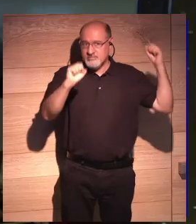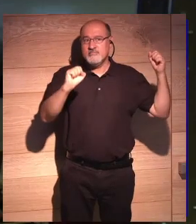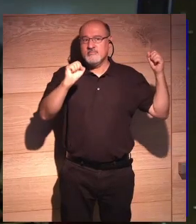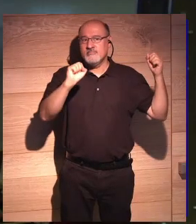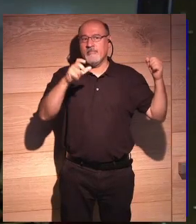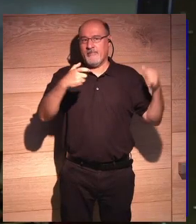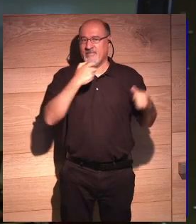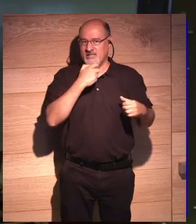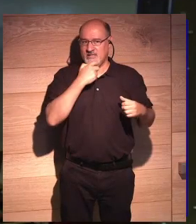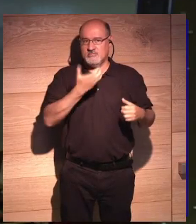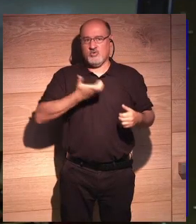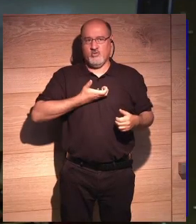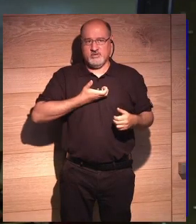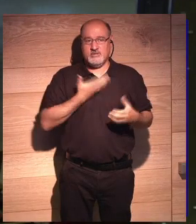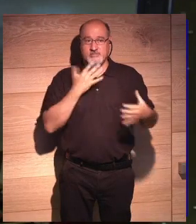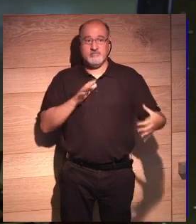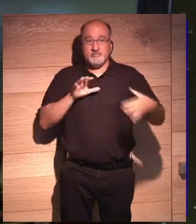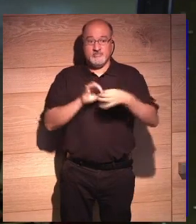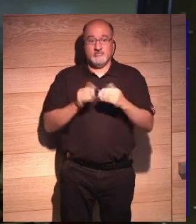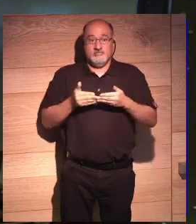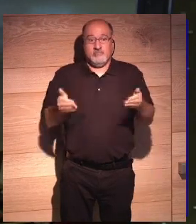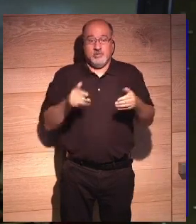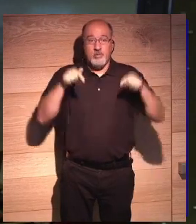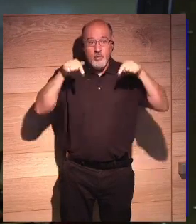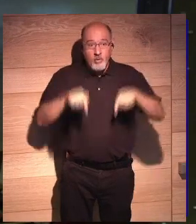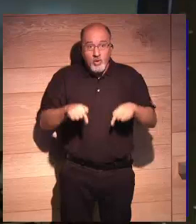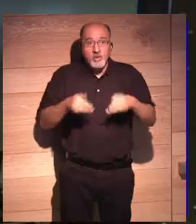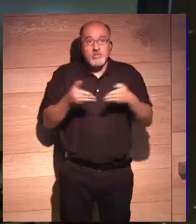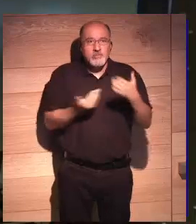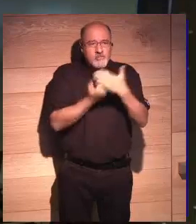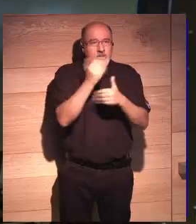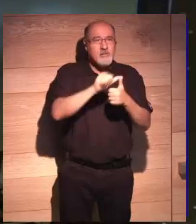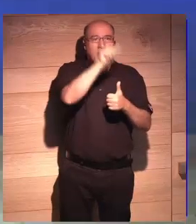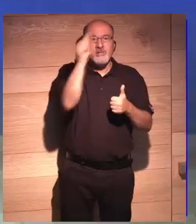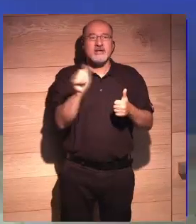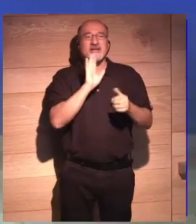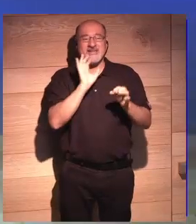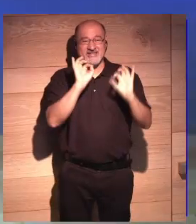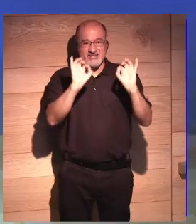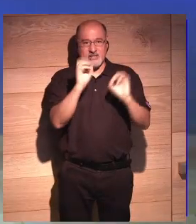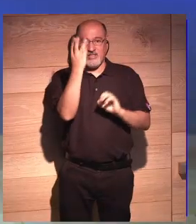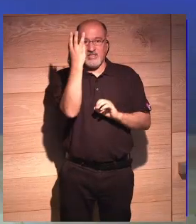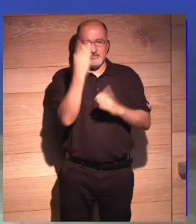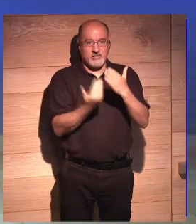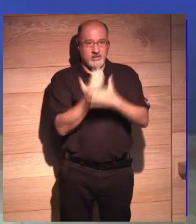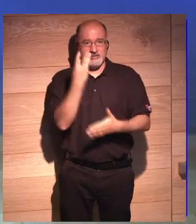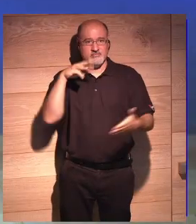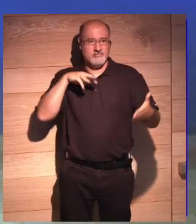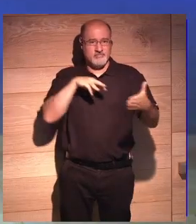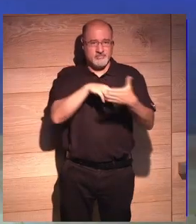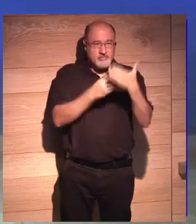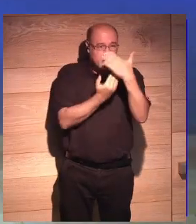British Council. We have today, as a starter of today's session, you know that in the